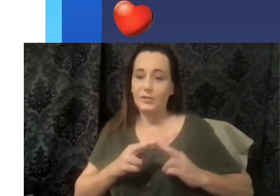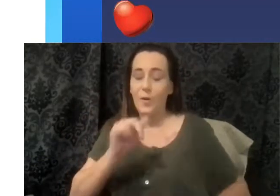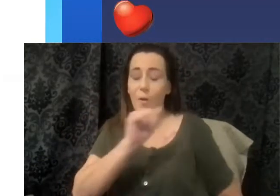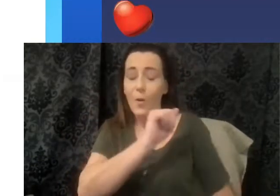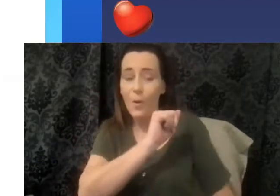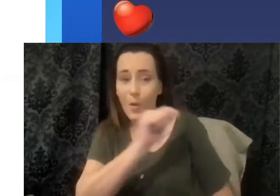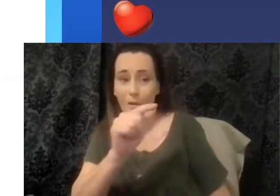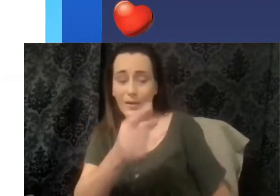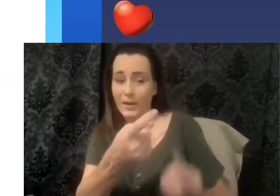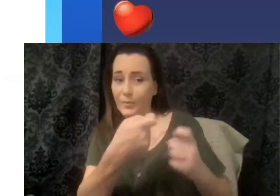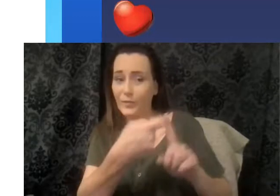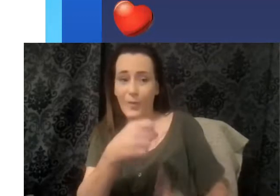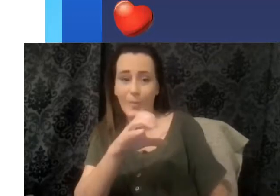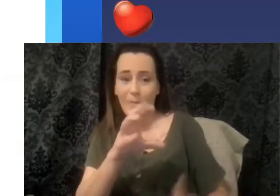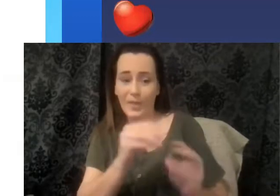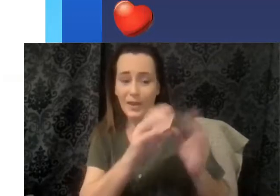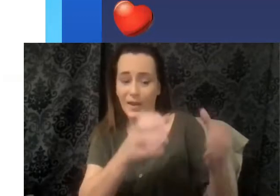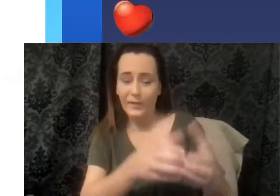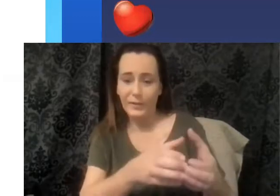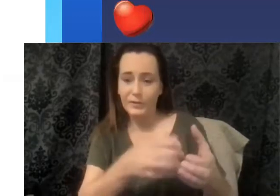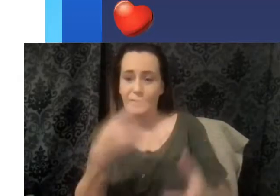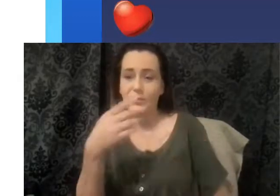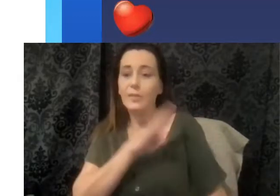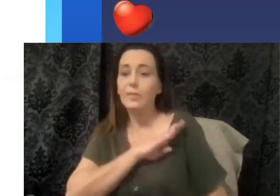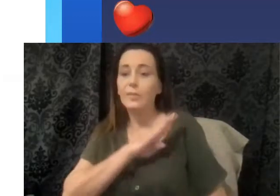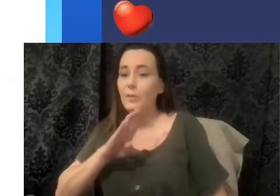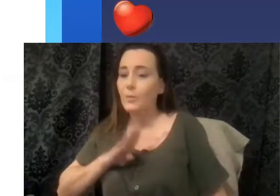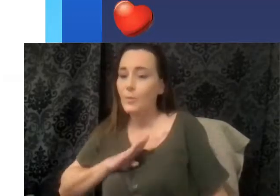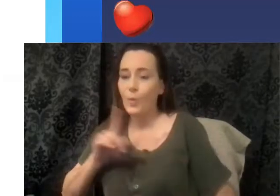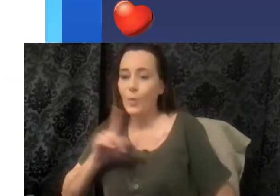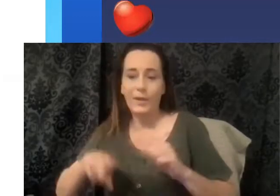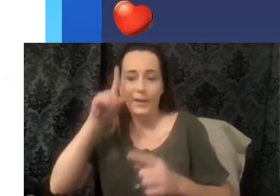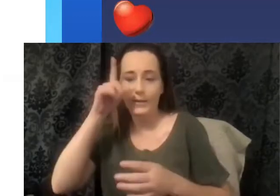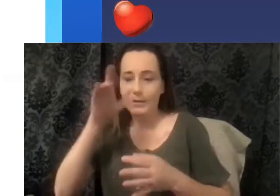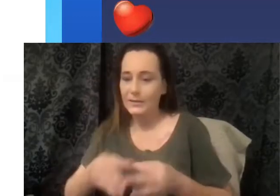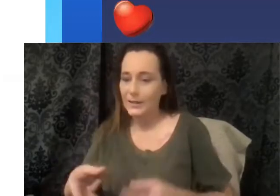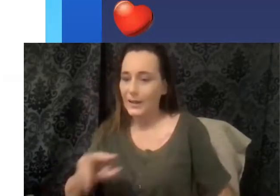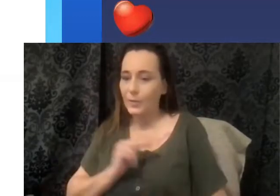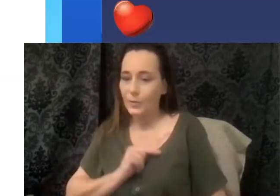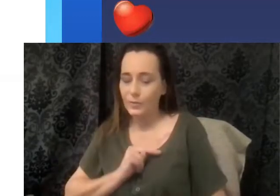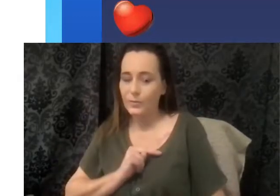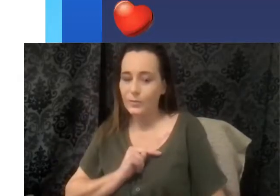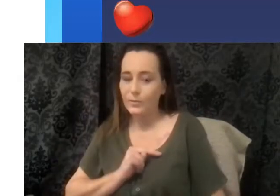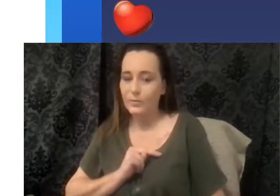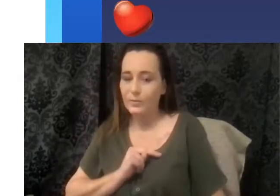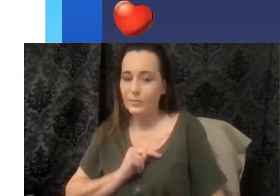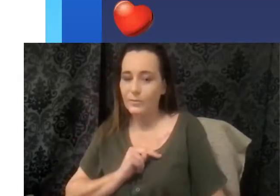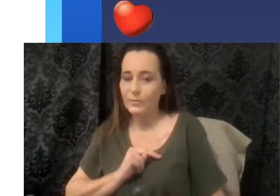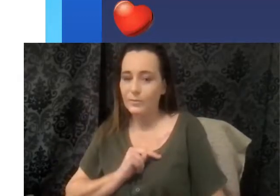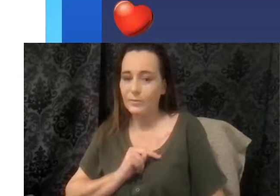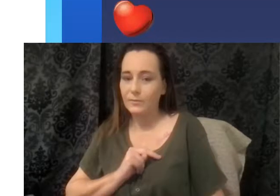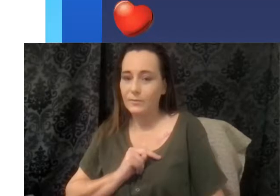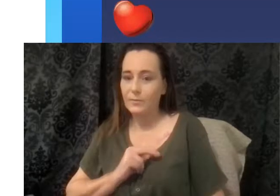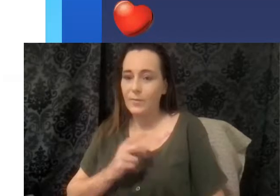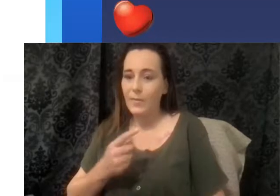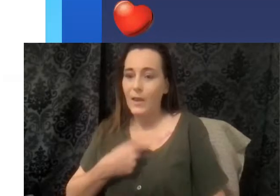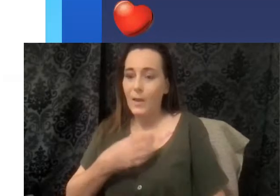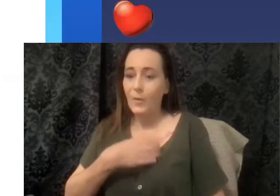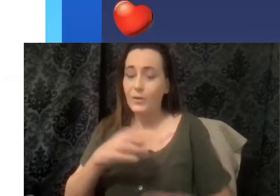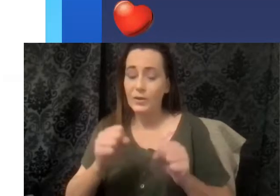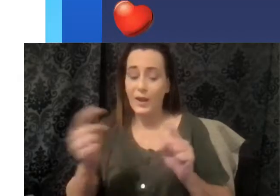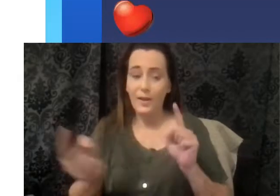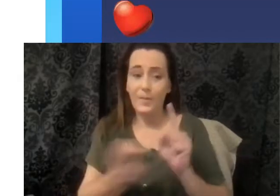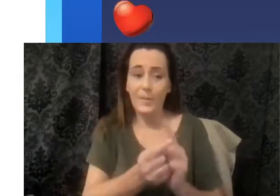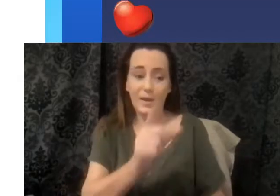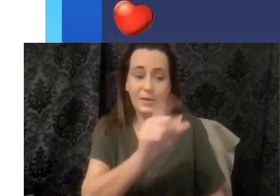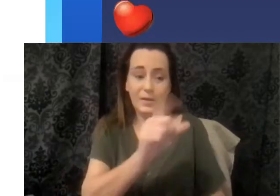the conference. The board Okay. didn't decide this on our own. I also would very much like to have met in 22. By the time I get there and see